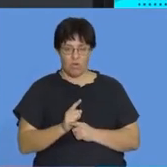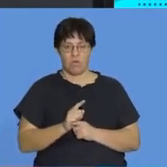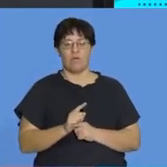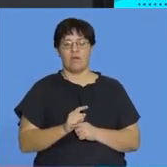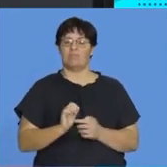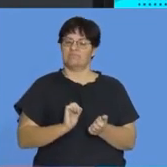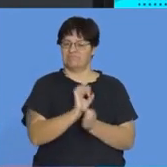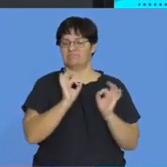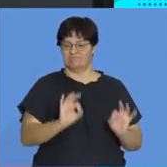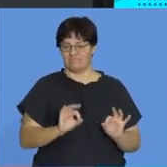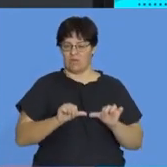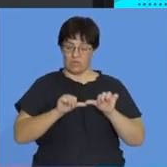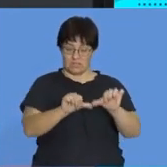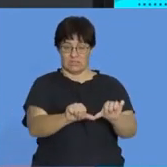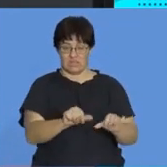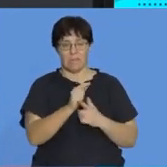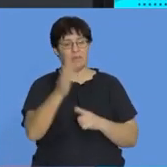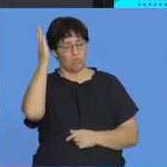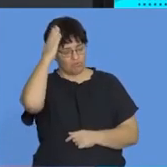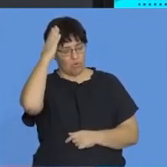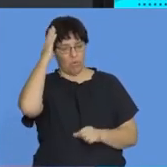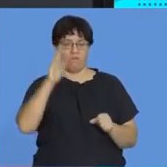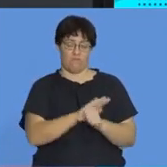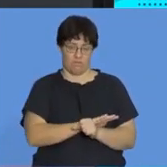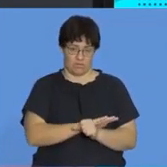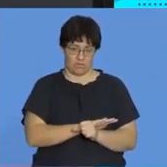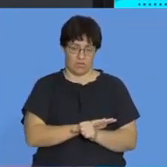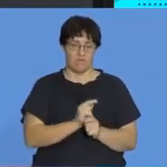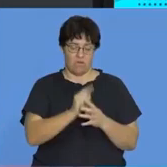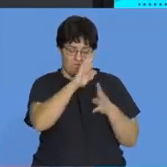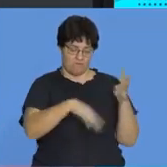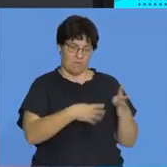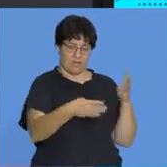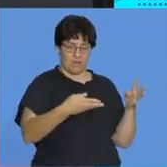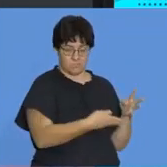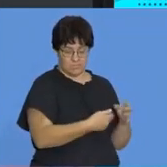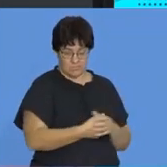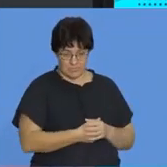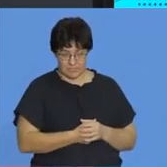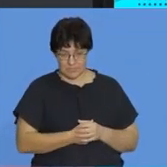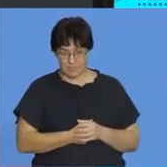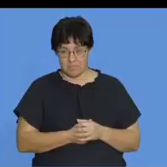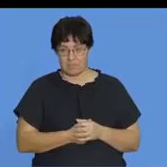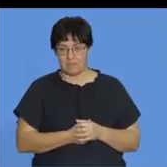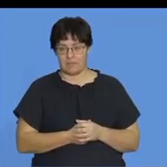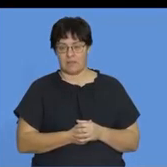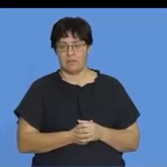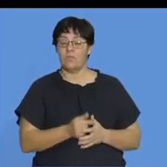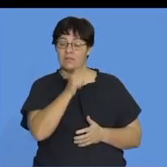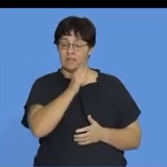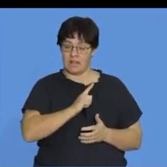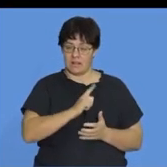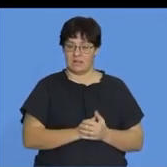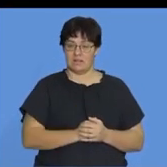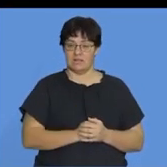of the physical constants, which is something that you need to familiarize yourself in as far as the formula sheet is concerned, right? So we are